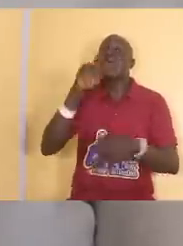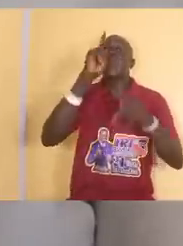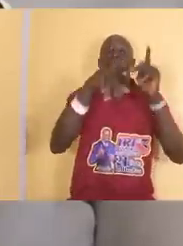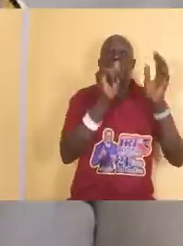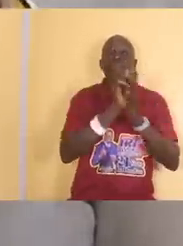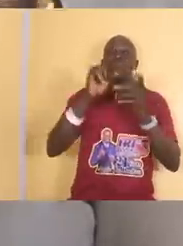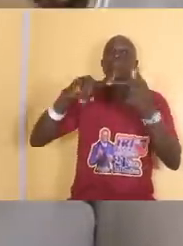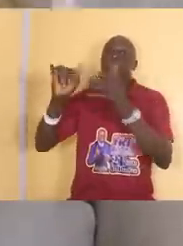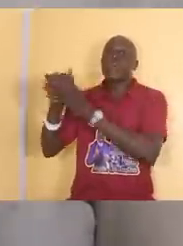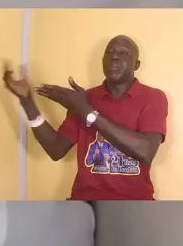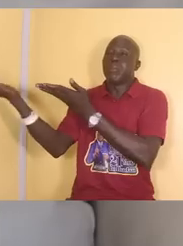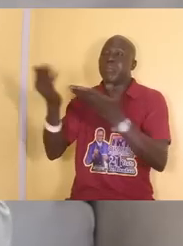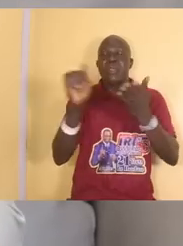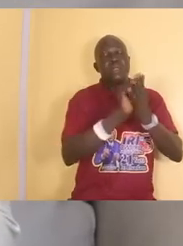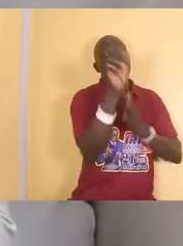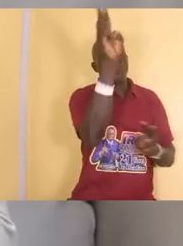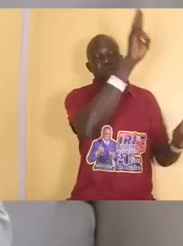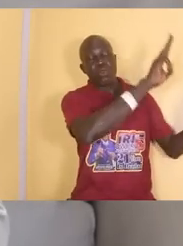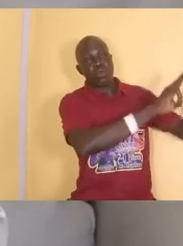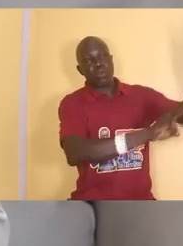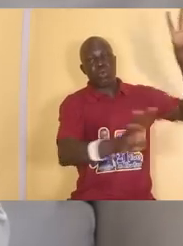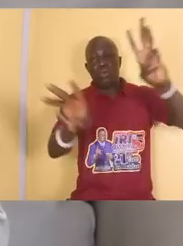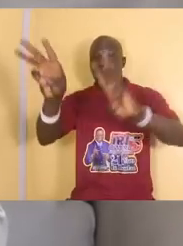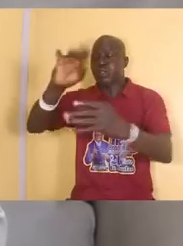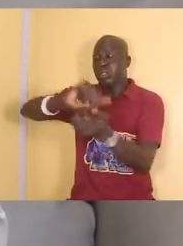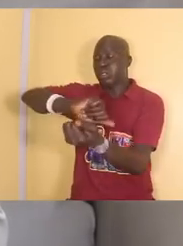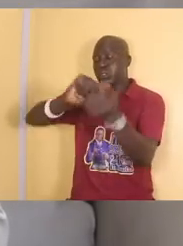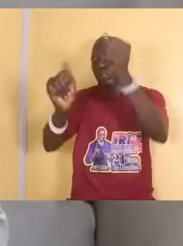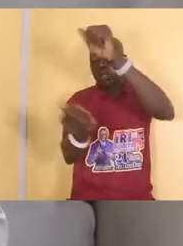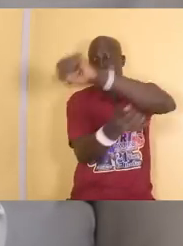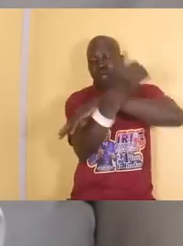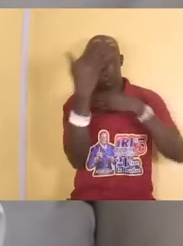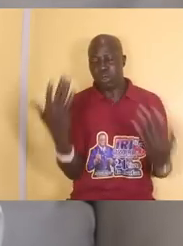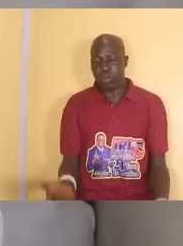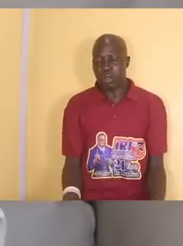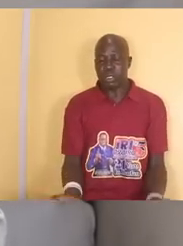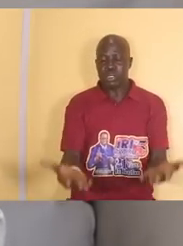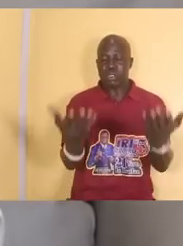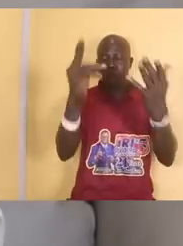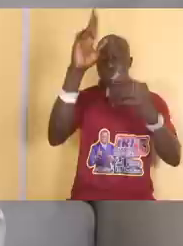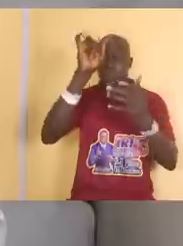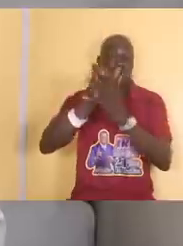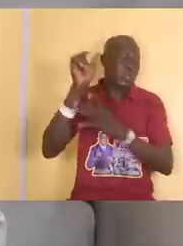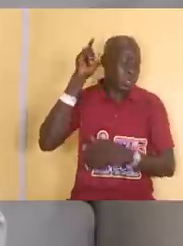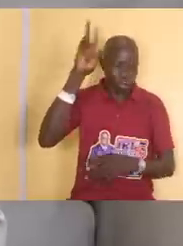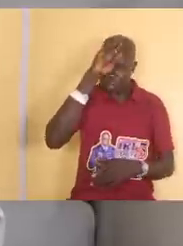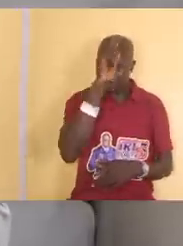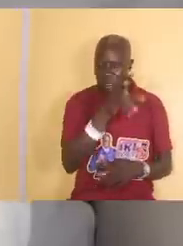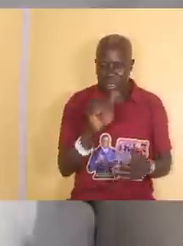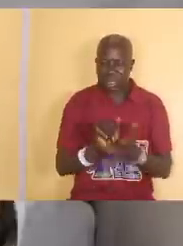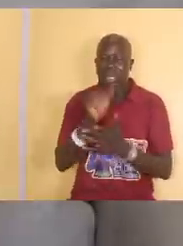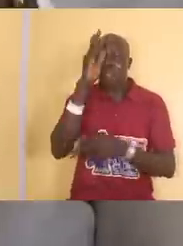said. The people that their business have been turned upside down. They want to raise it up. This